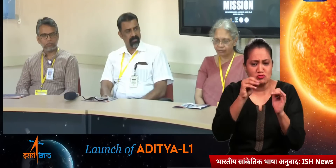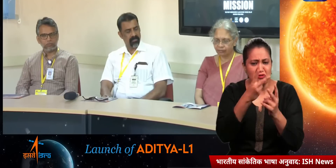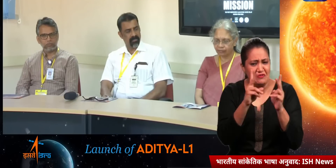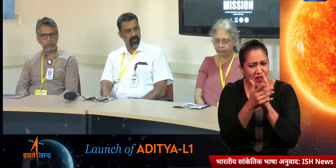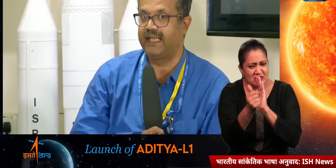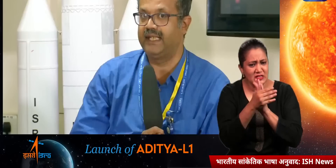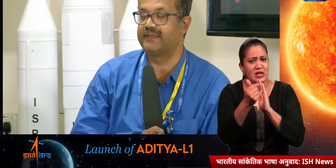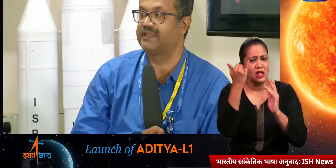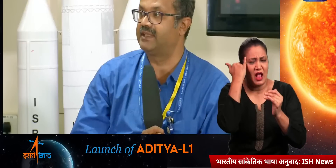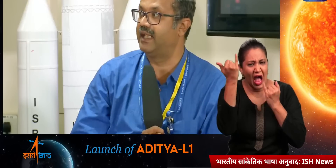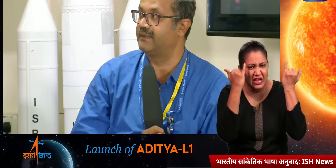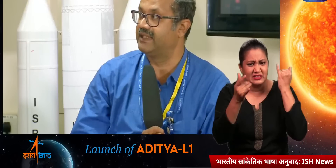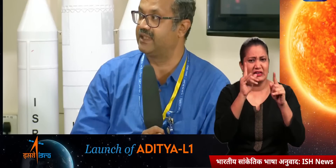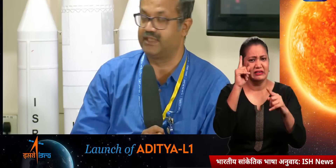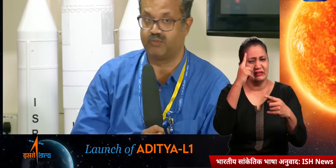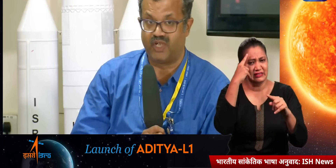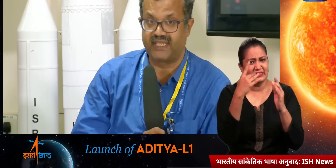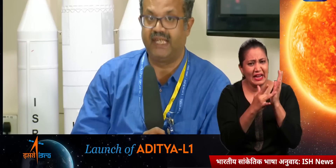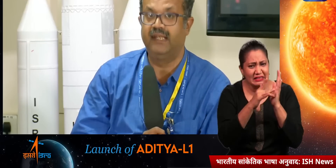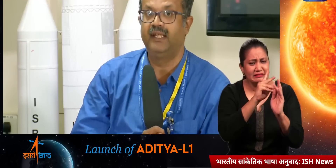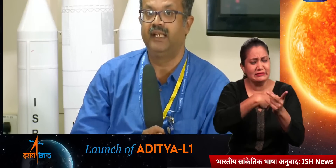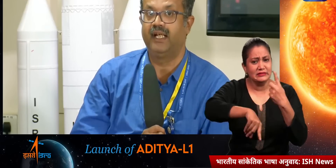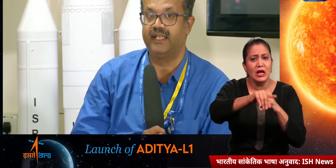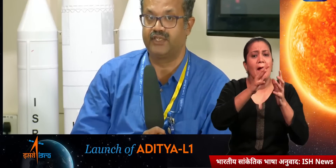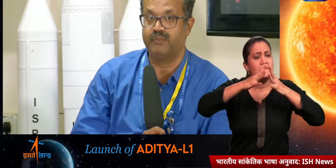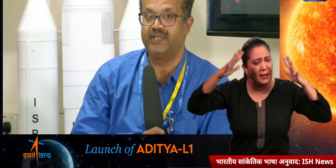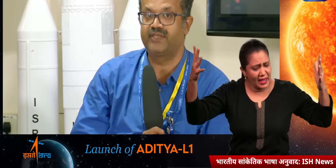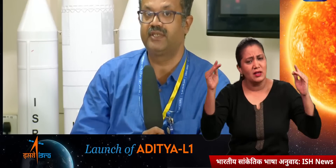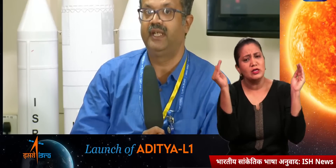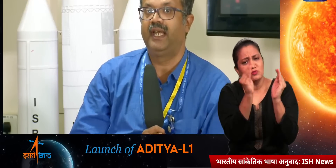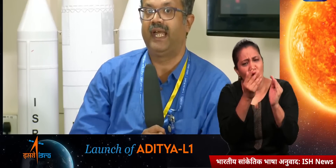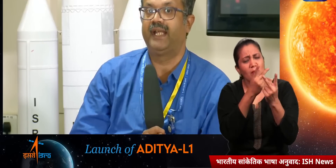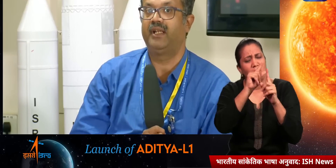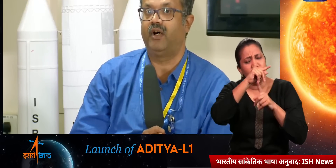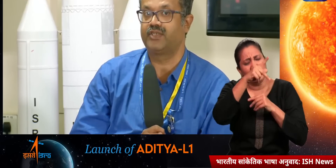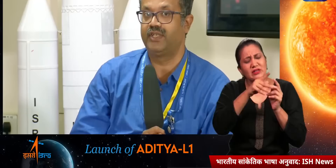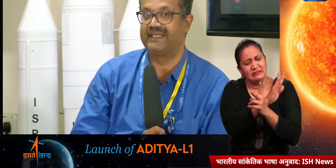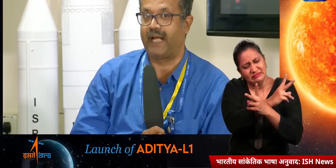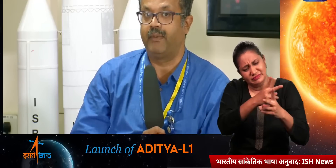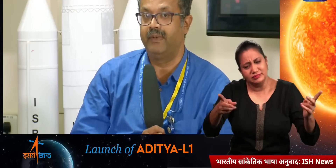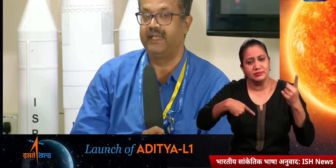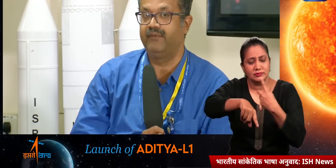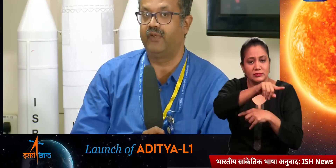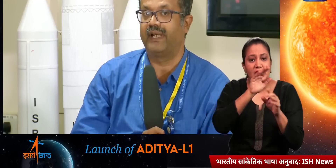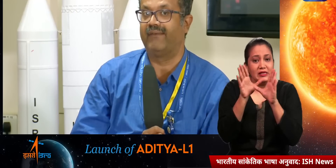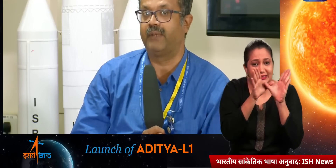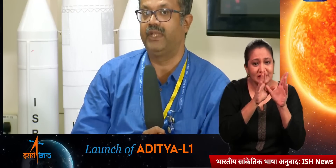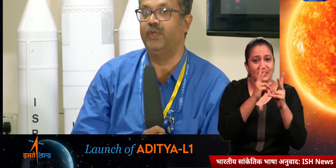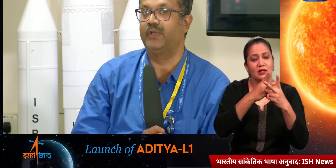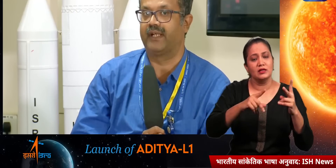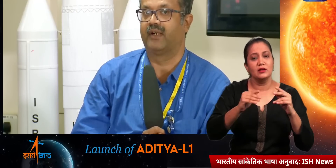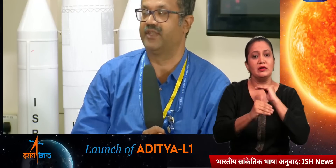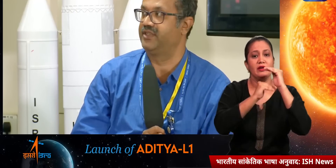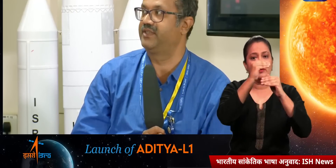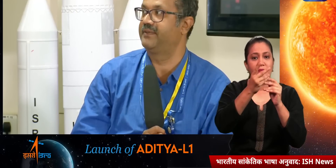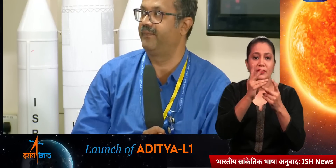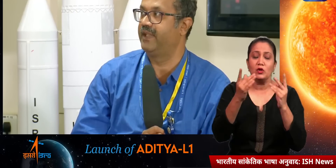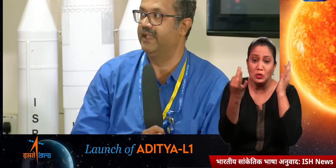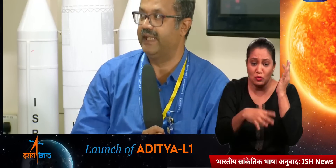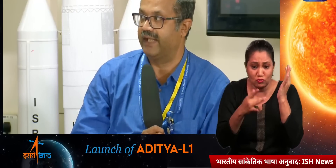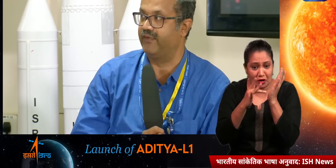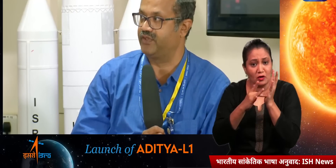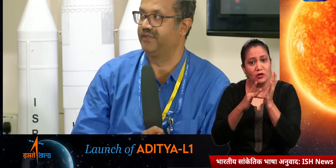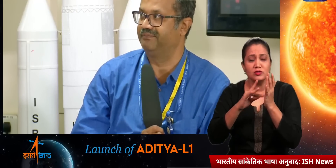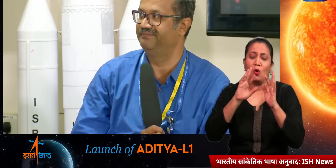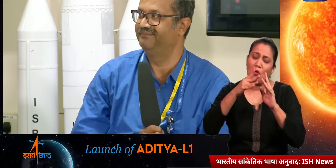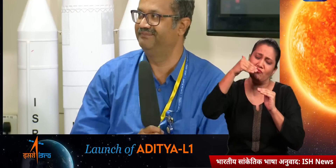both at the large scale as well as at the small scale instruments, and also its capability for developing new technologies in